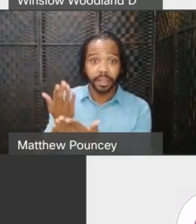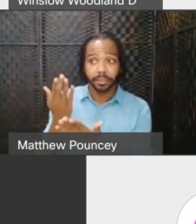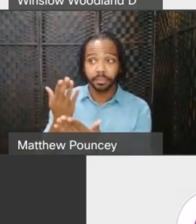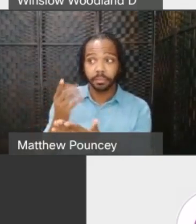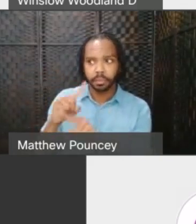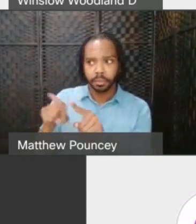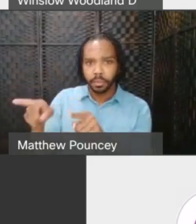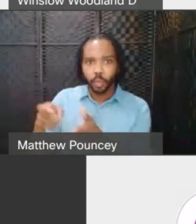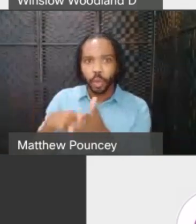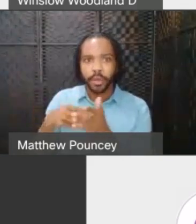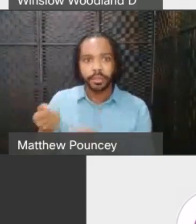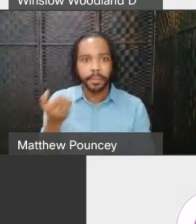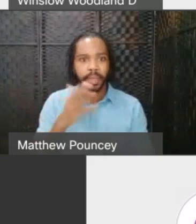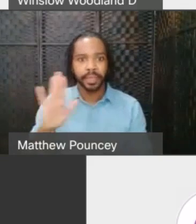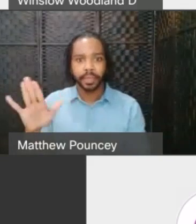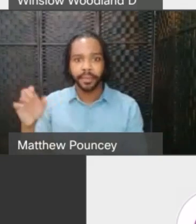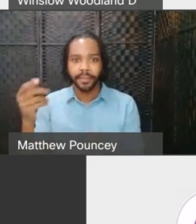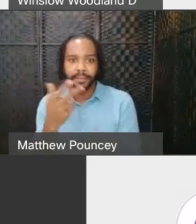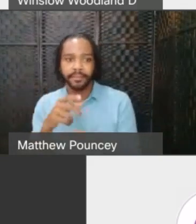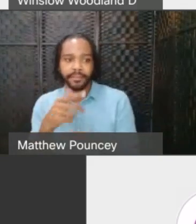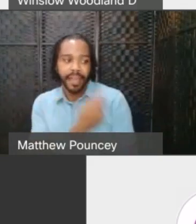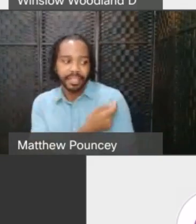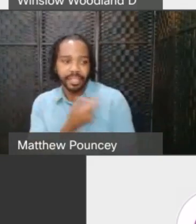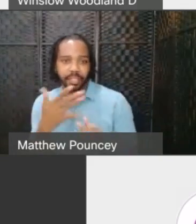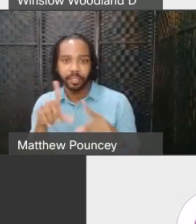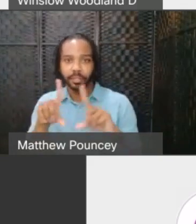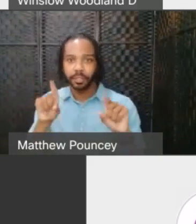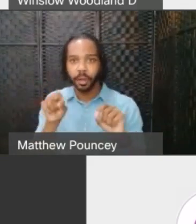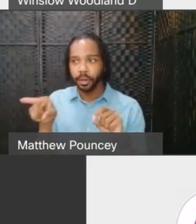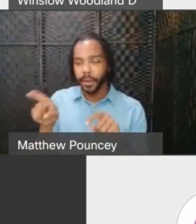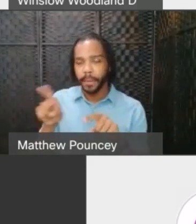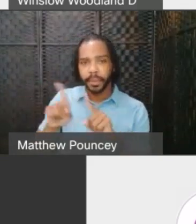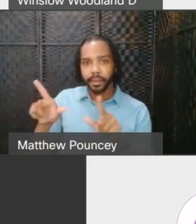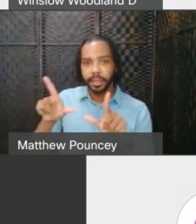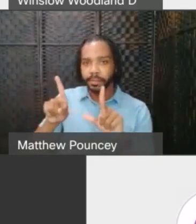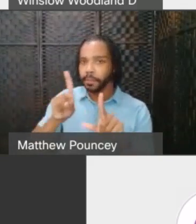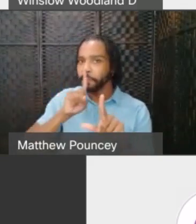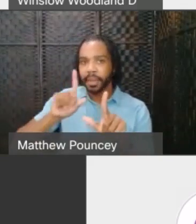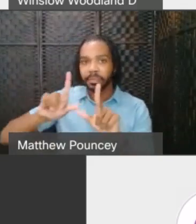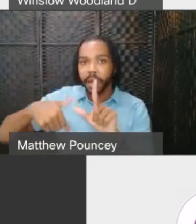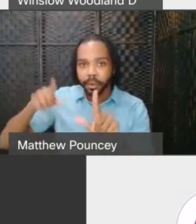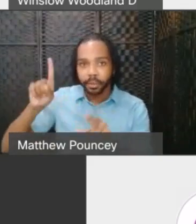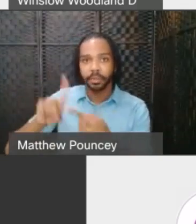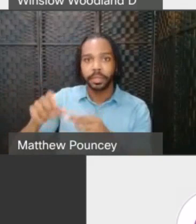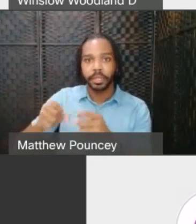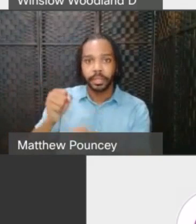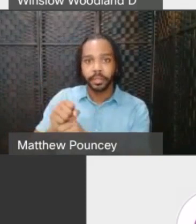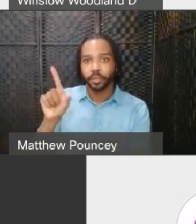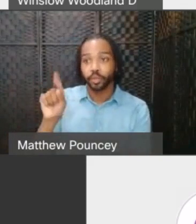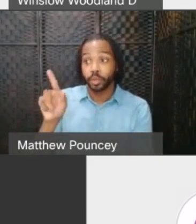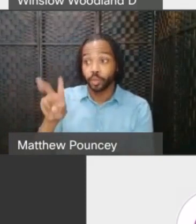vaccination card, so it's someone whose license doesn't expire until 2022, is their current